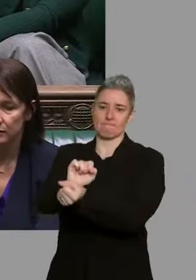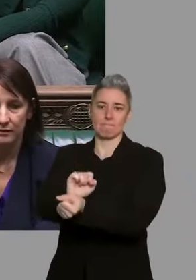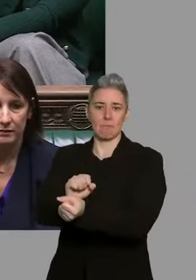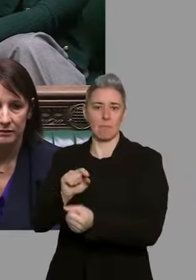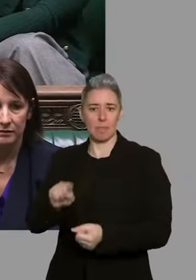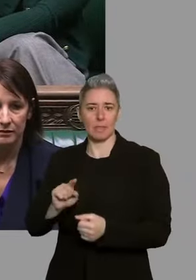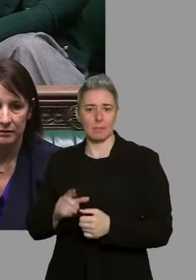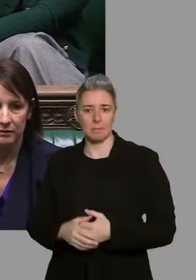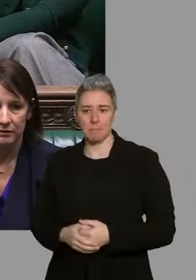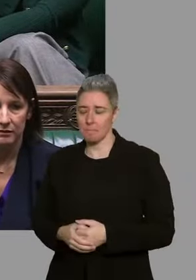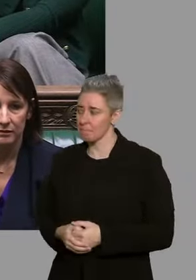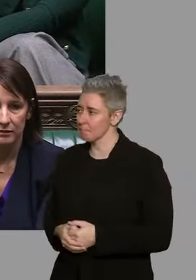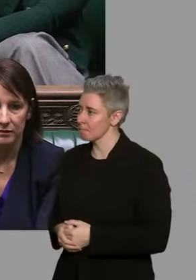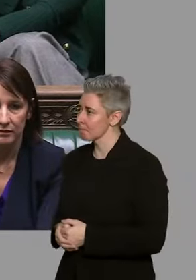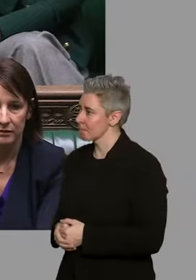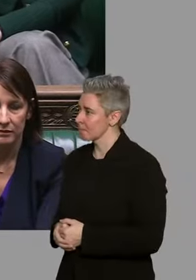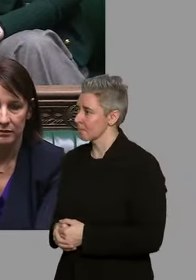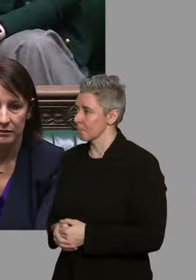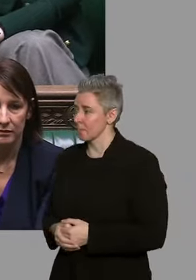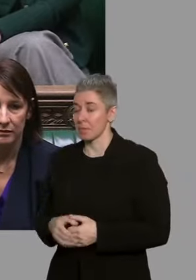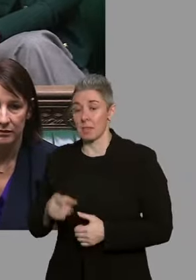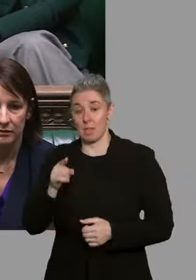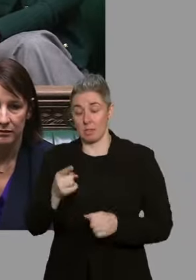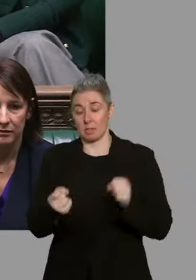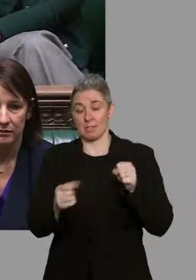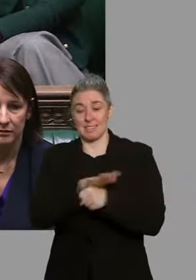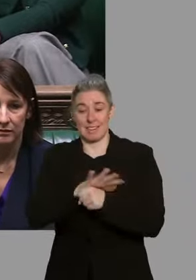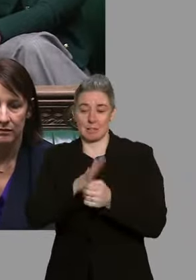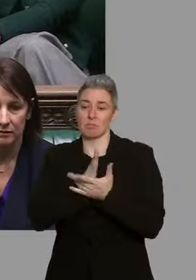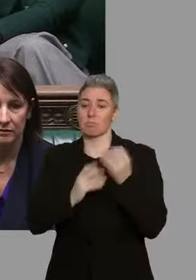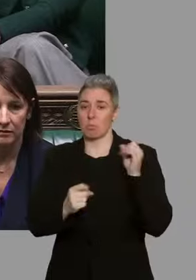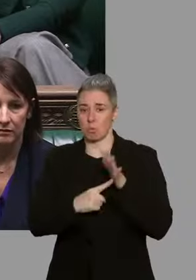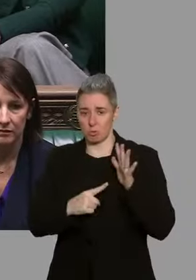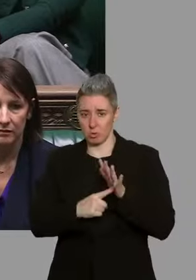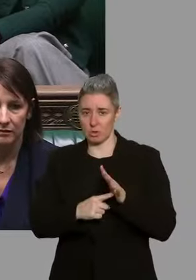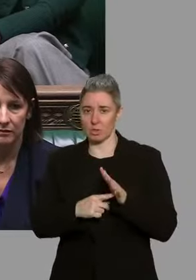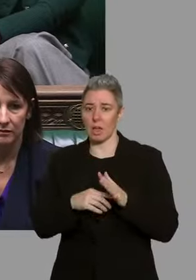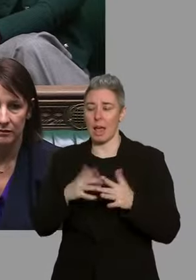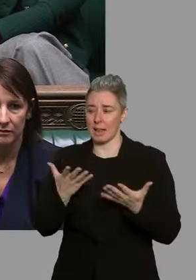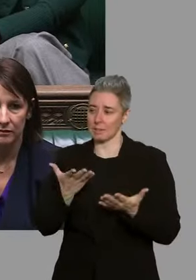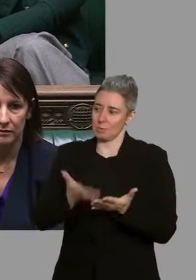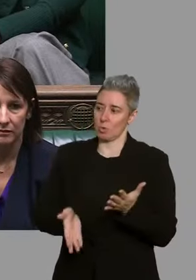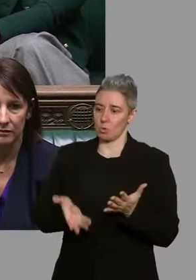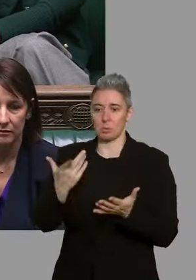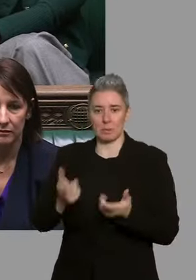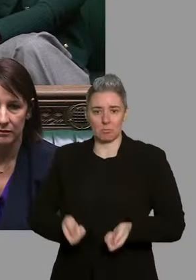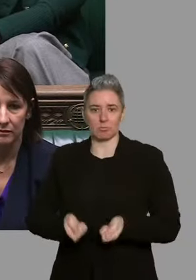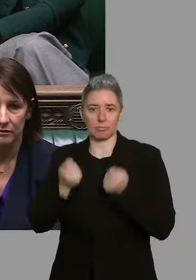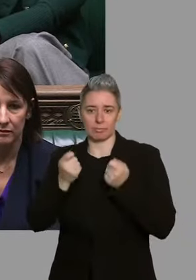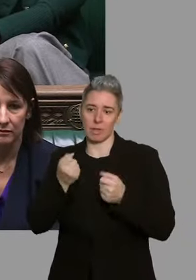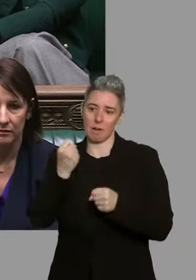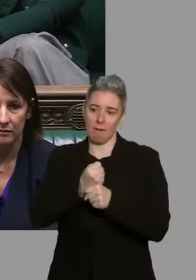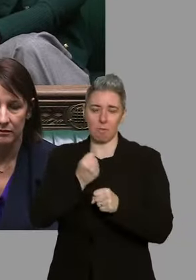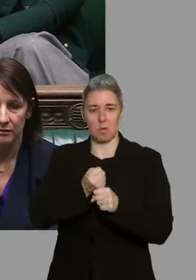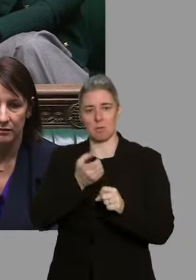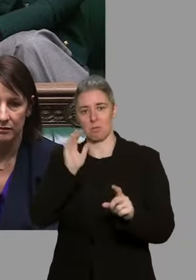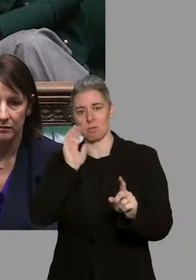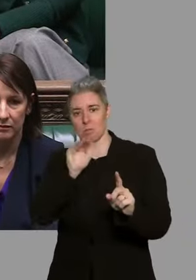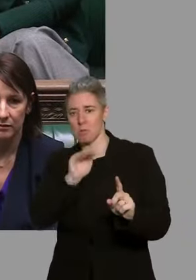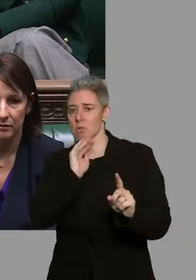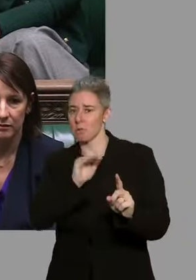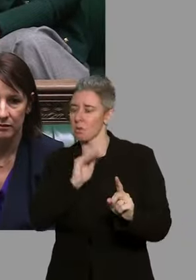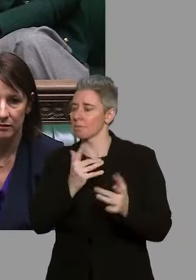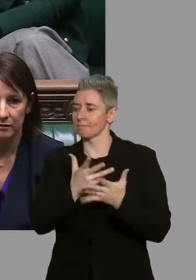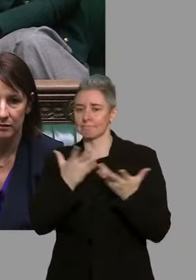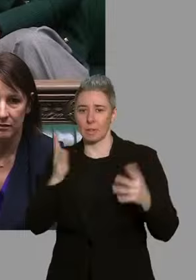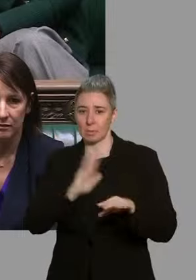case, and of course it's been raised by the government a number of times, including by the Foreign Secretary as part of the trip that I